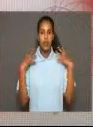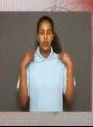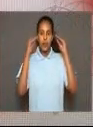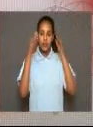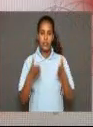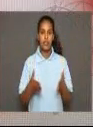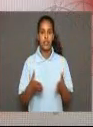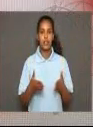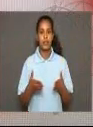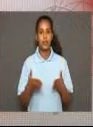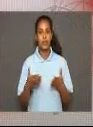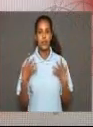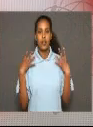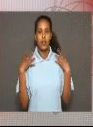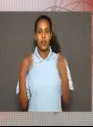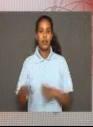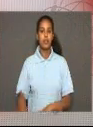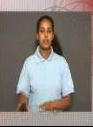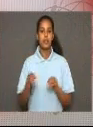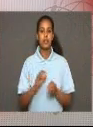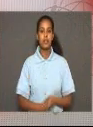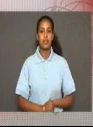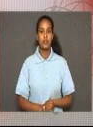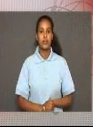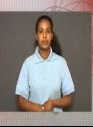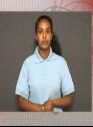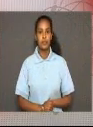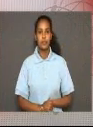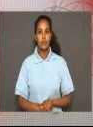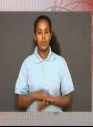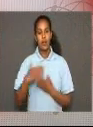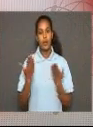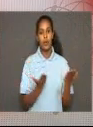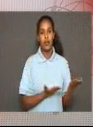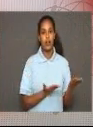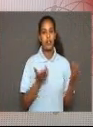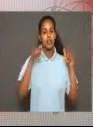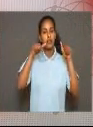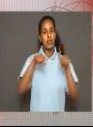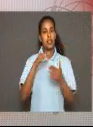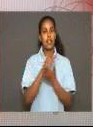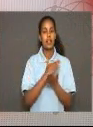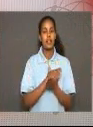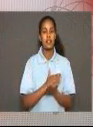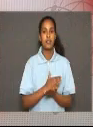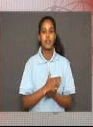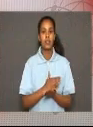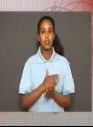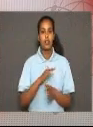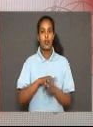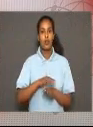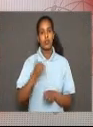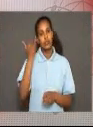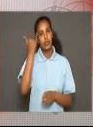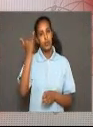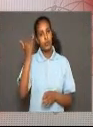Hello, teacher. Hello, students. Welcome to today's lesson on the